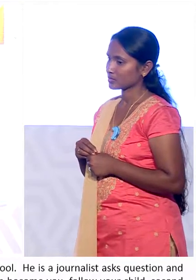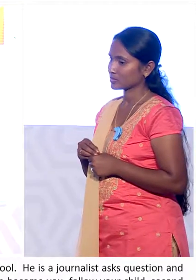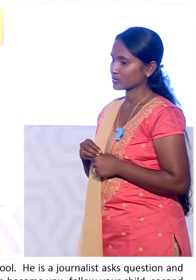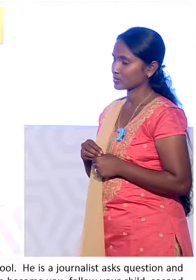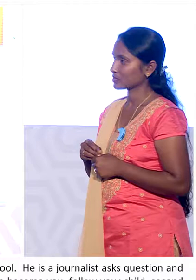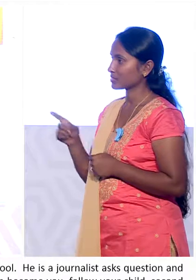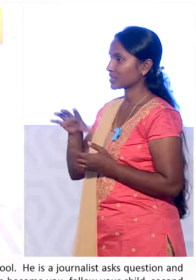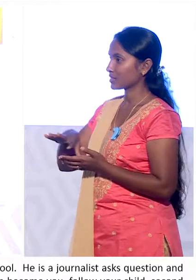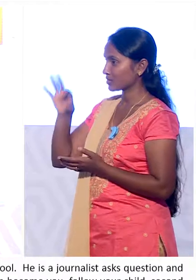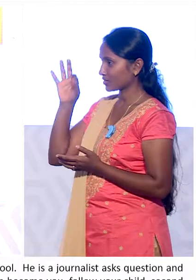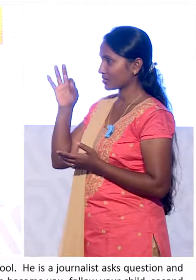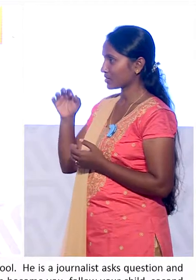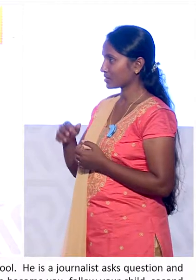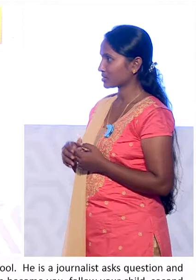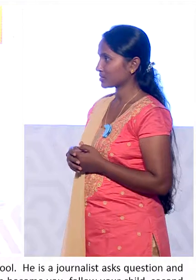I realized that I could